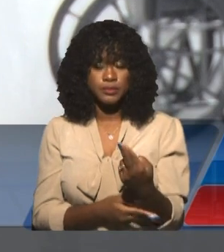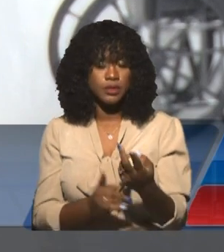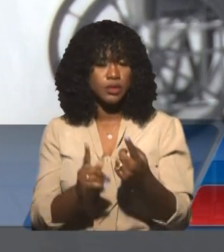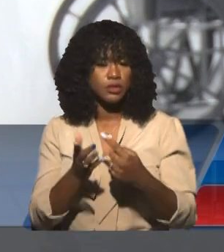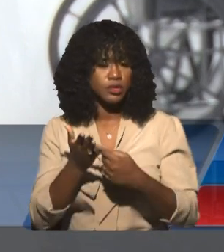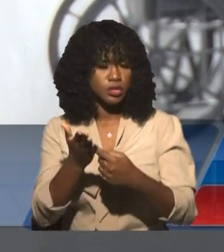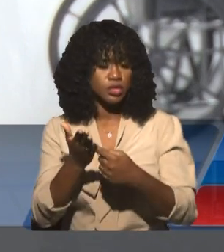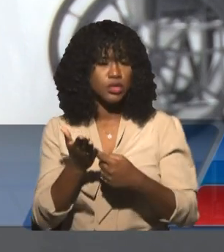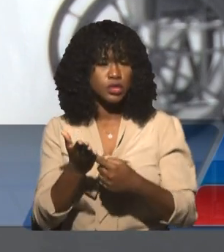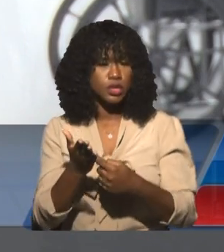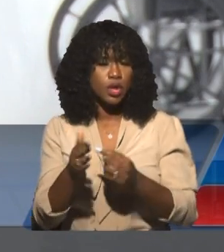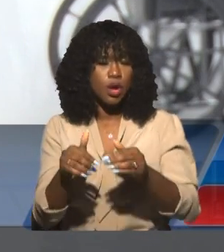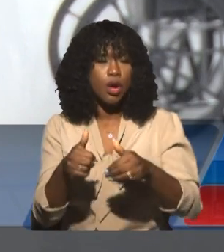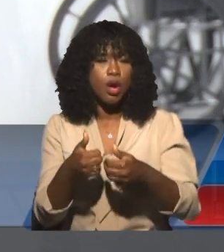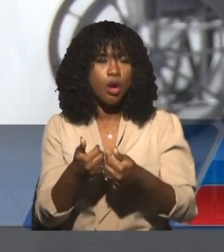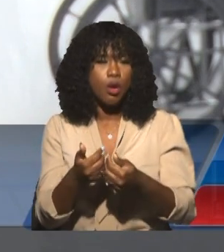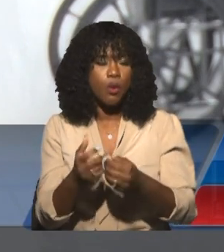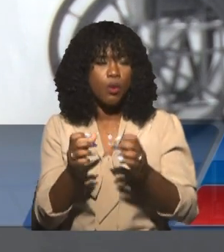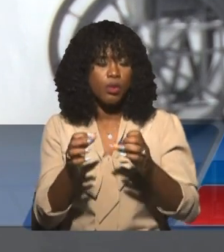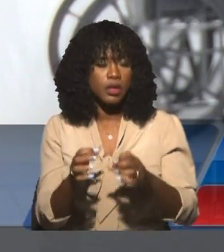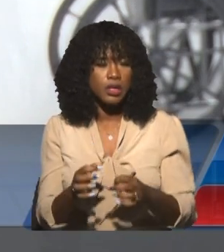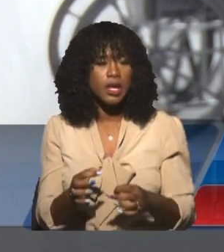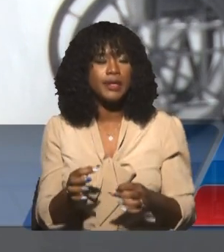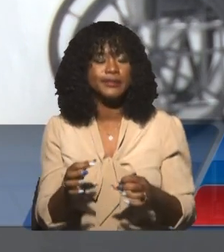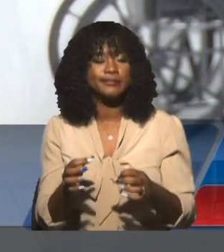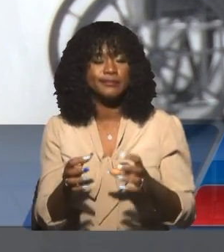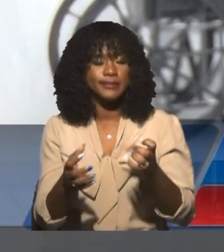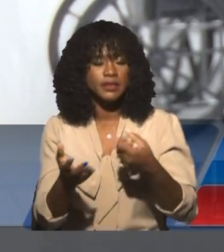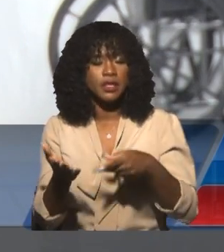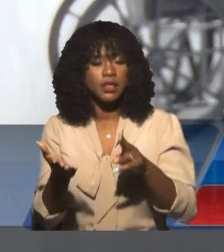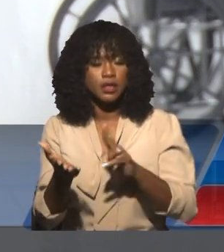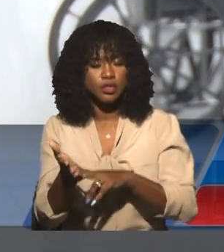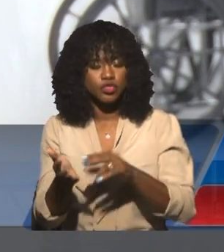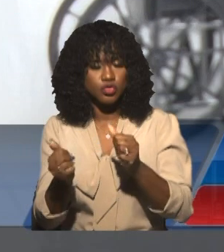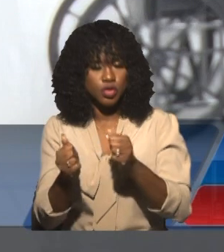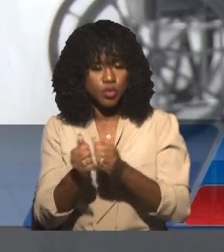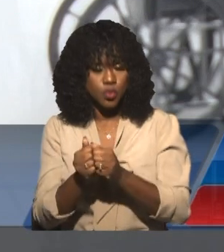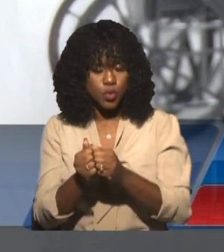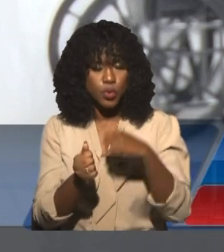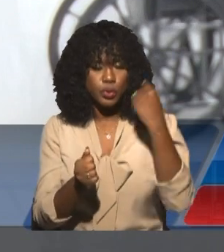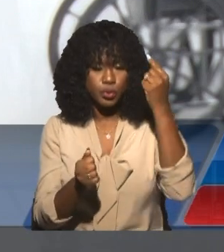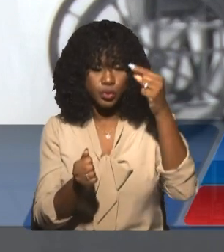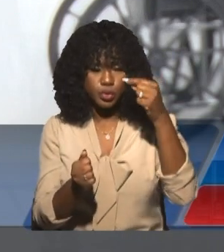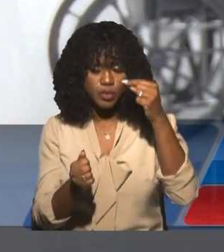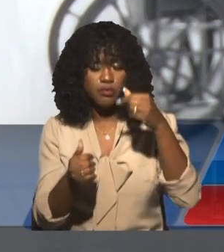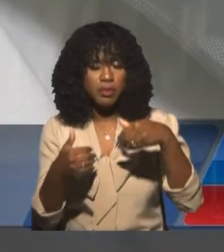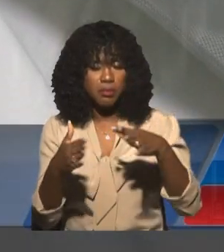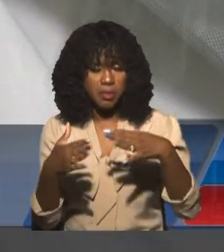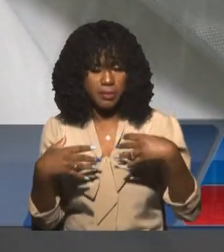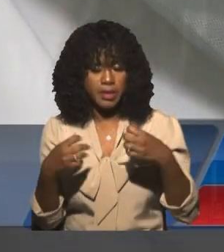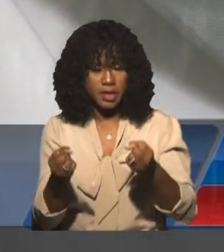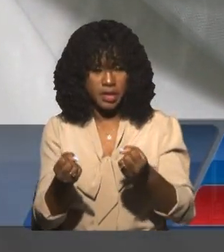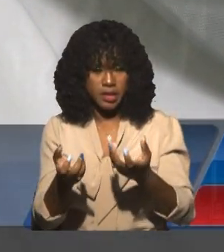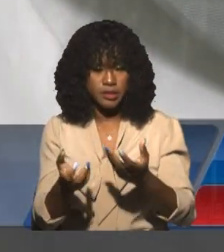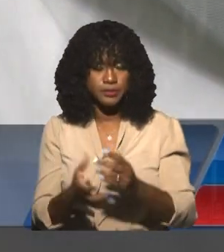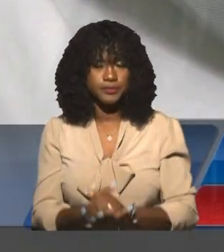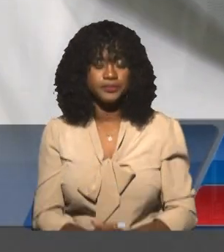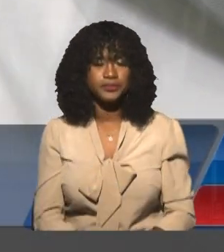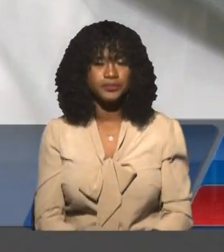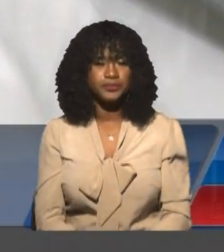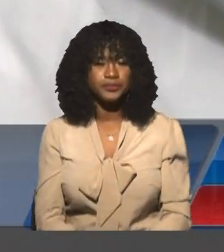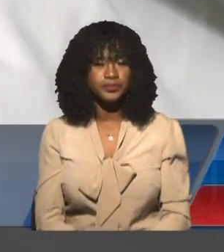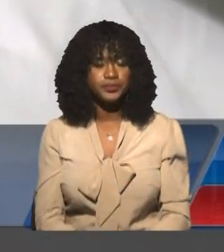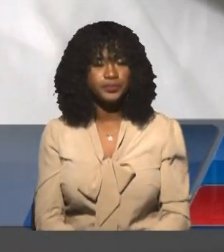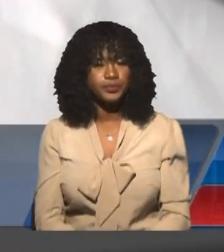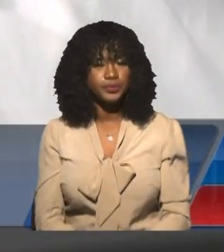discuss on a way of bringing this type of treatment to the public health sector, I think it's definitely worth considering. He added that its use